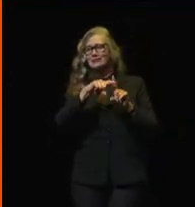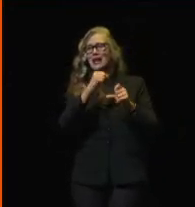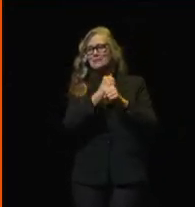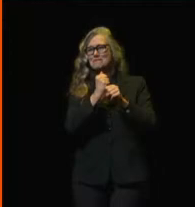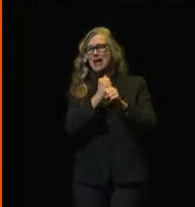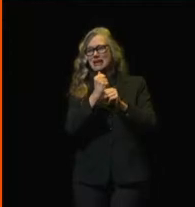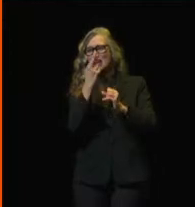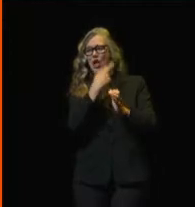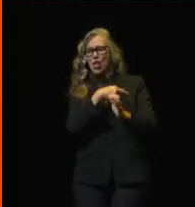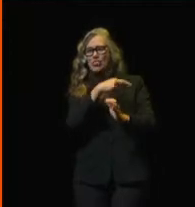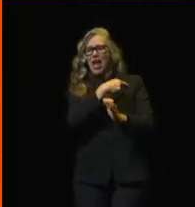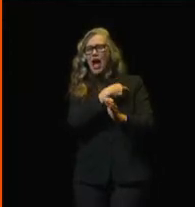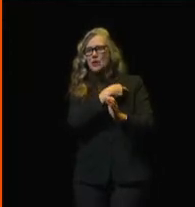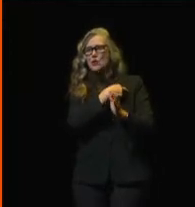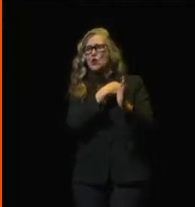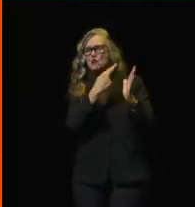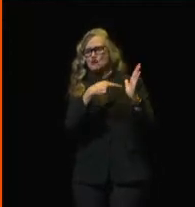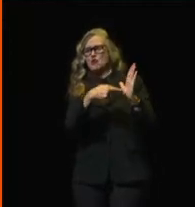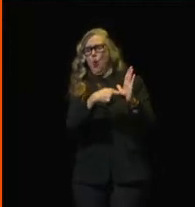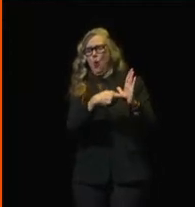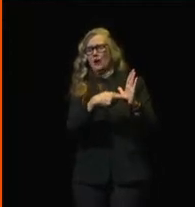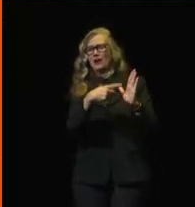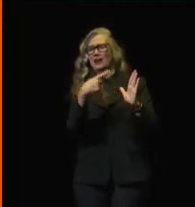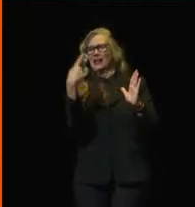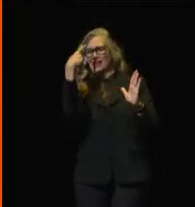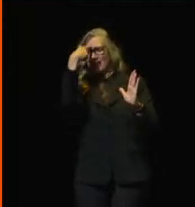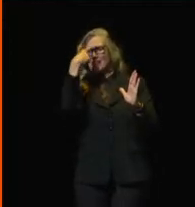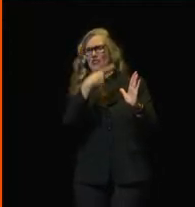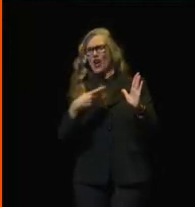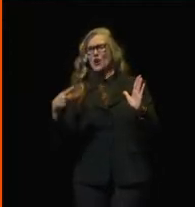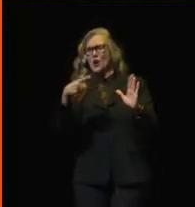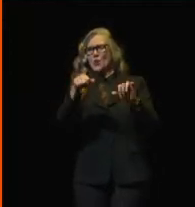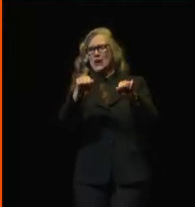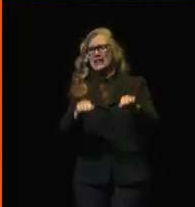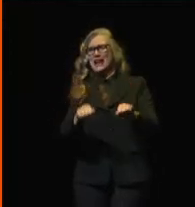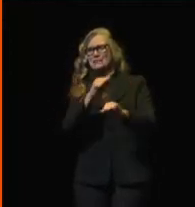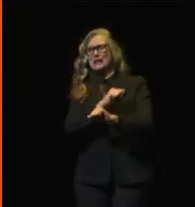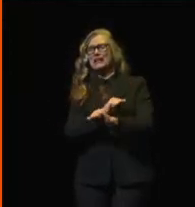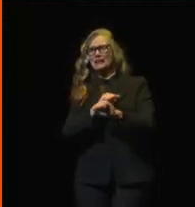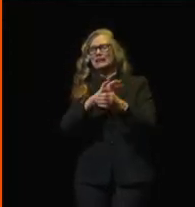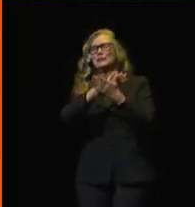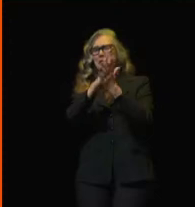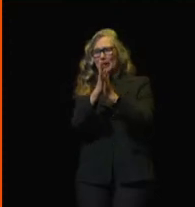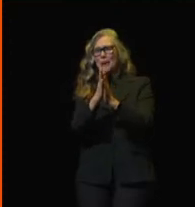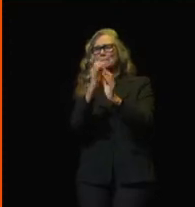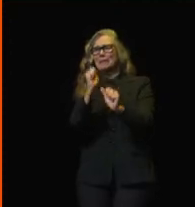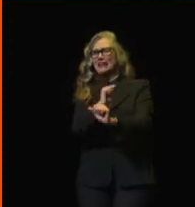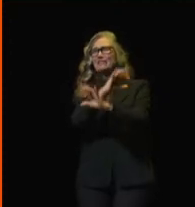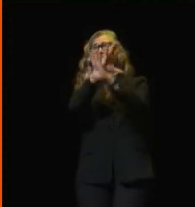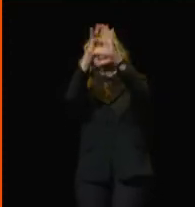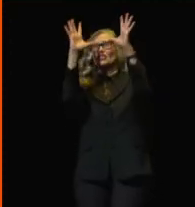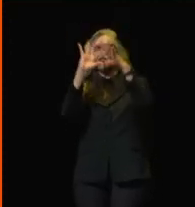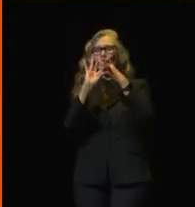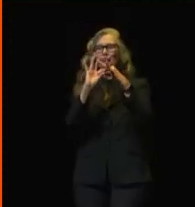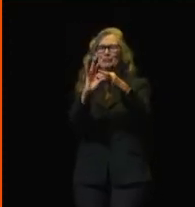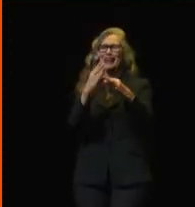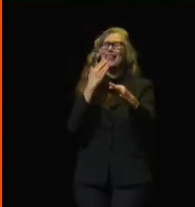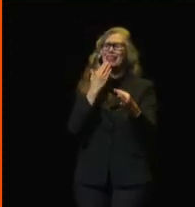envisioned. So thank you so much again for being here today and for being part of this beautiful community that he created. Thanks.